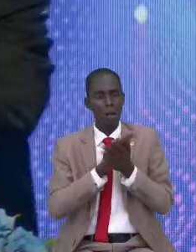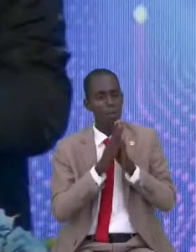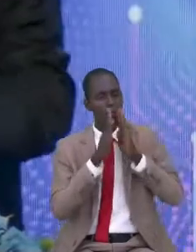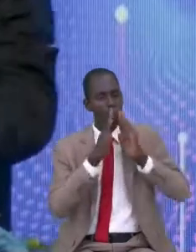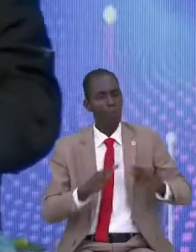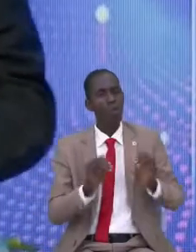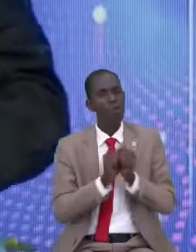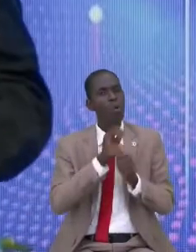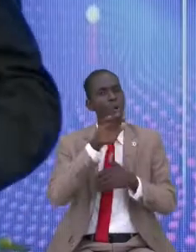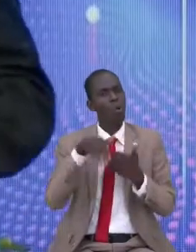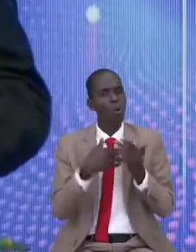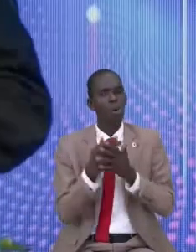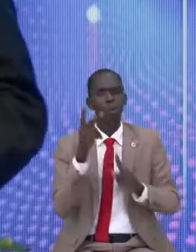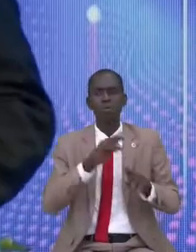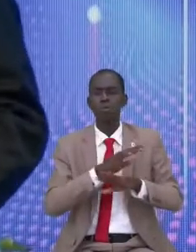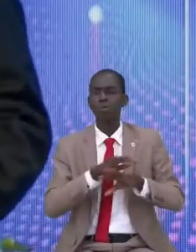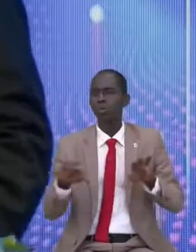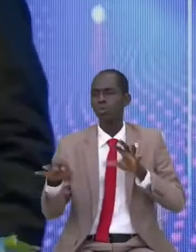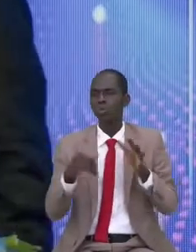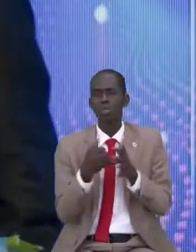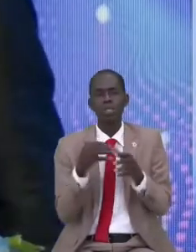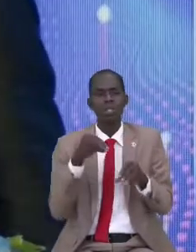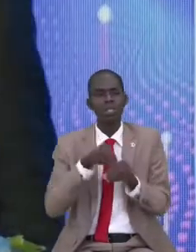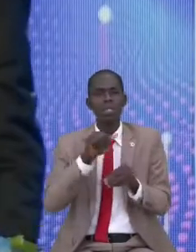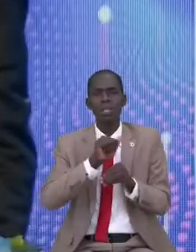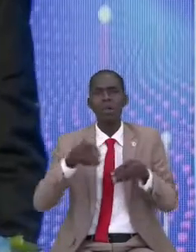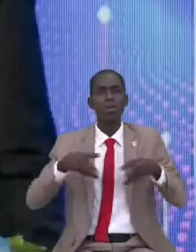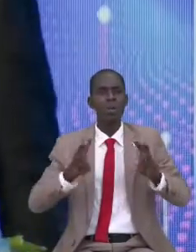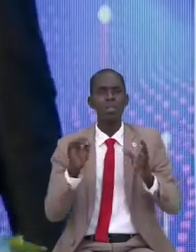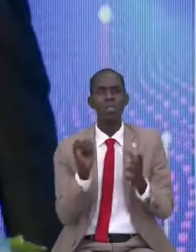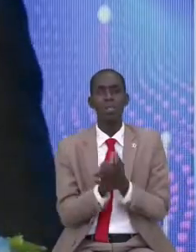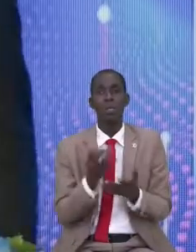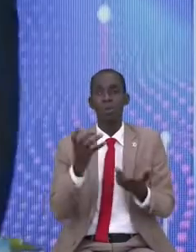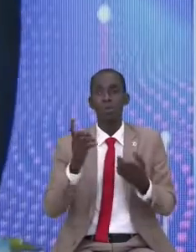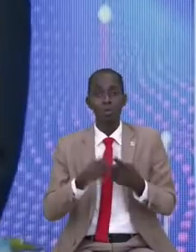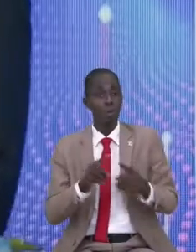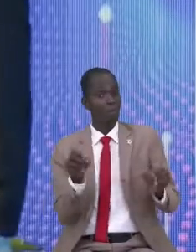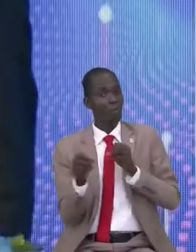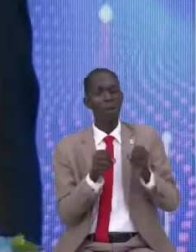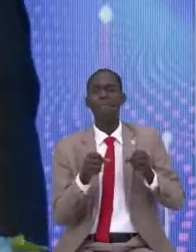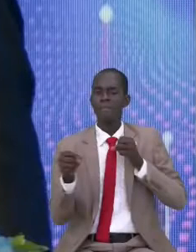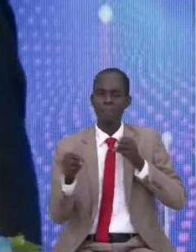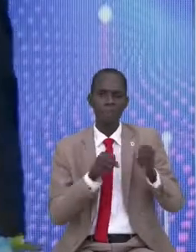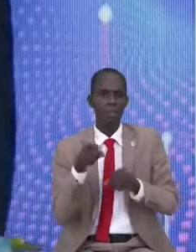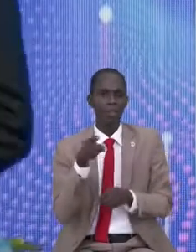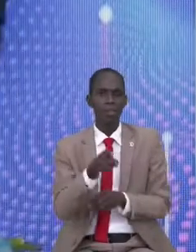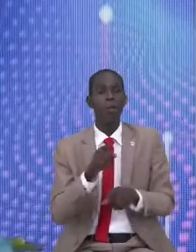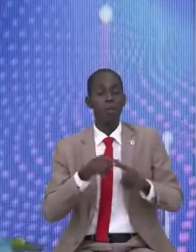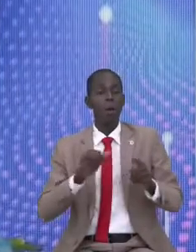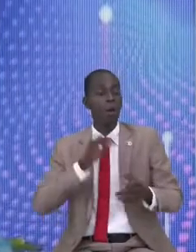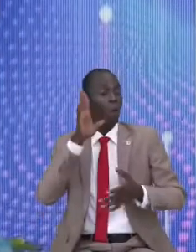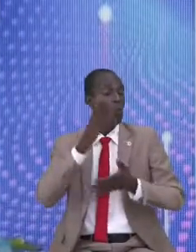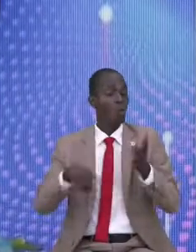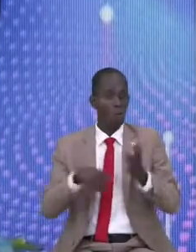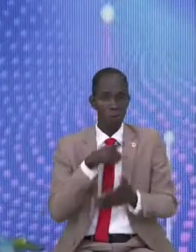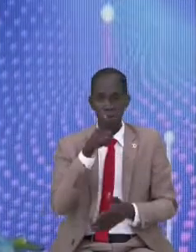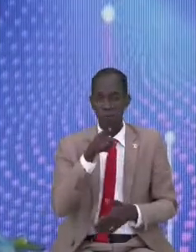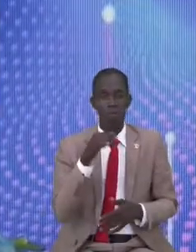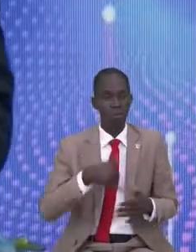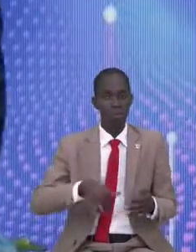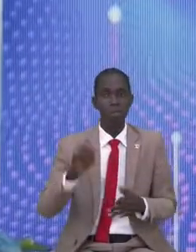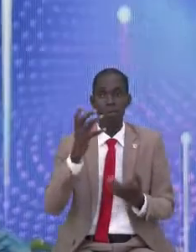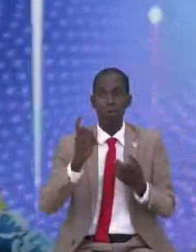men. Don't do it in such a way that if you want to fight, fight, but I will correct you. If you want to